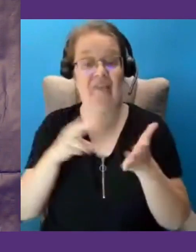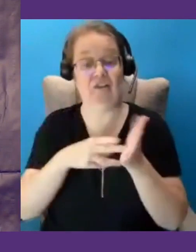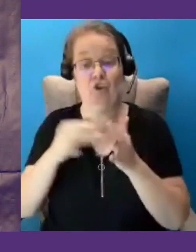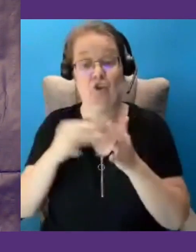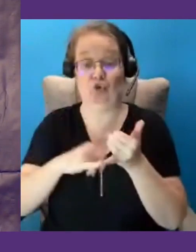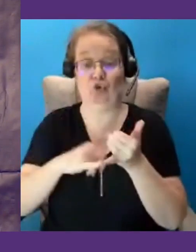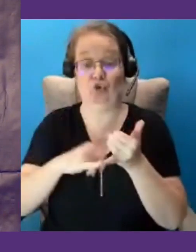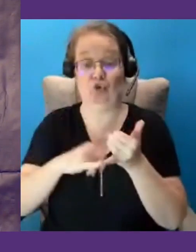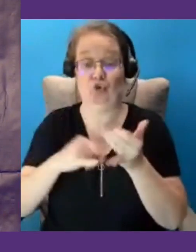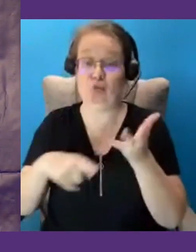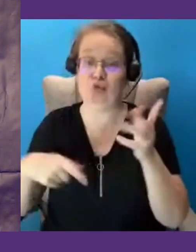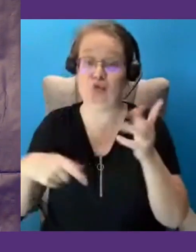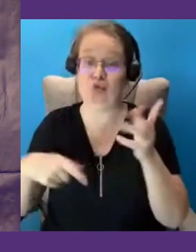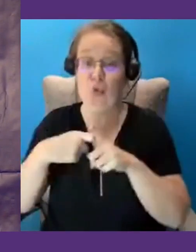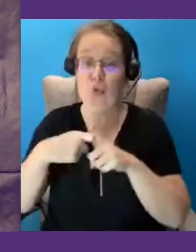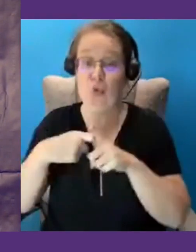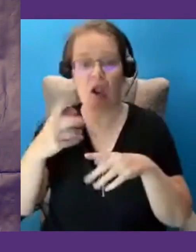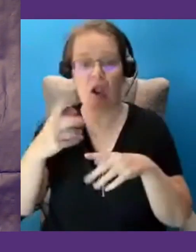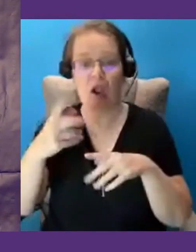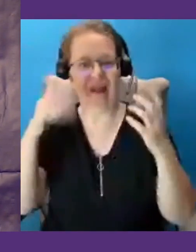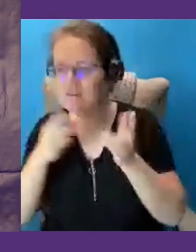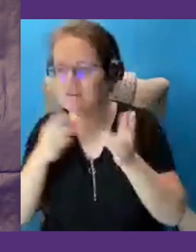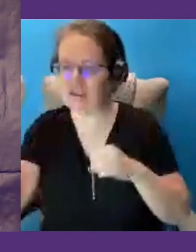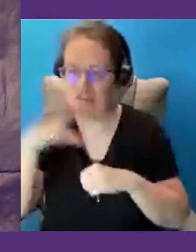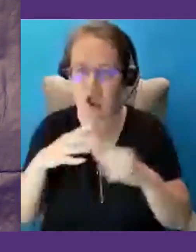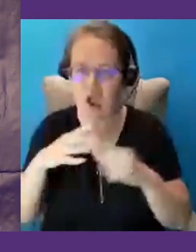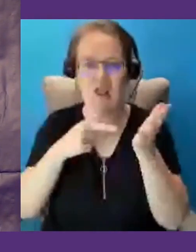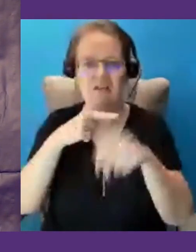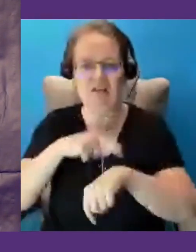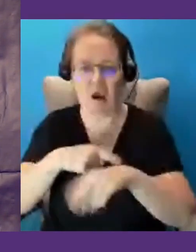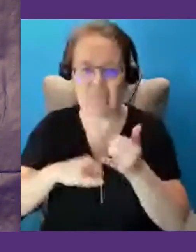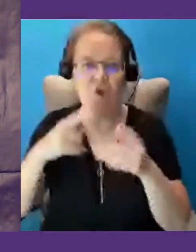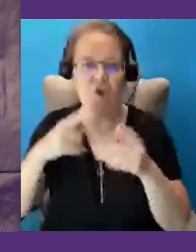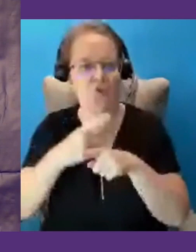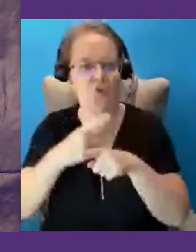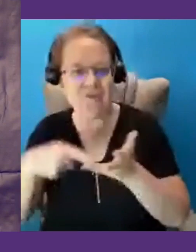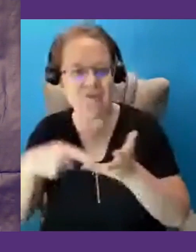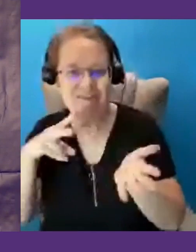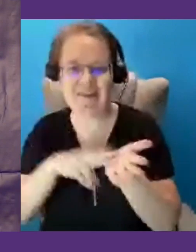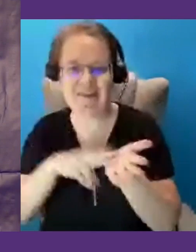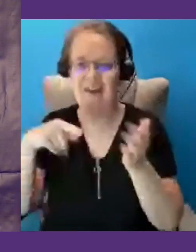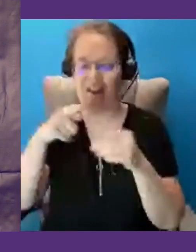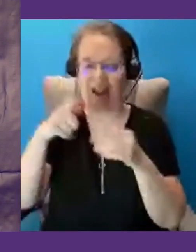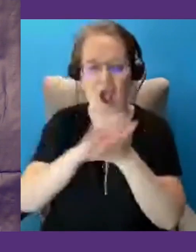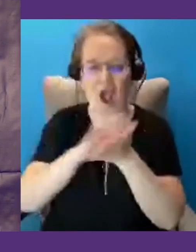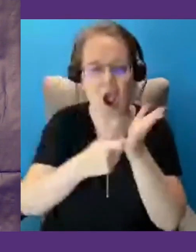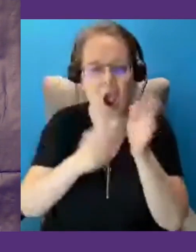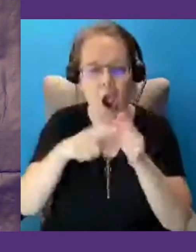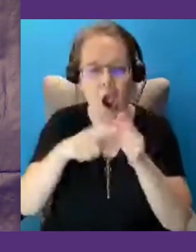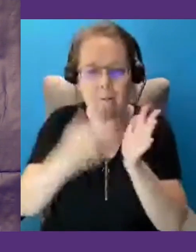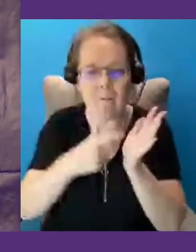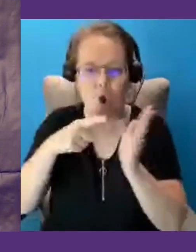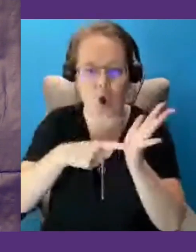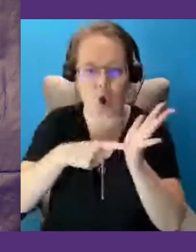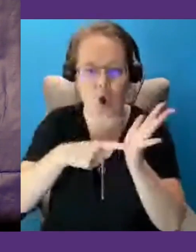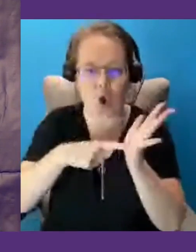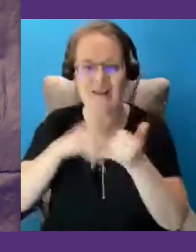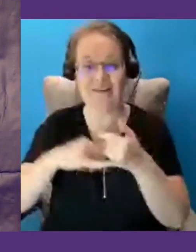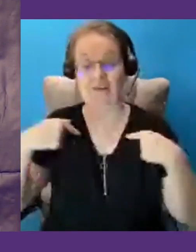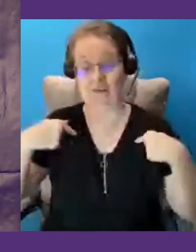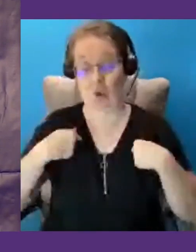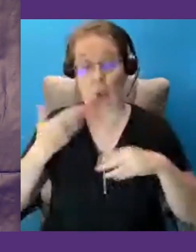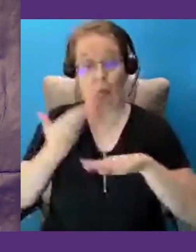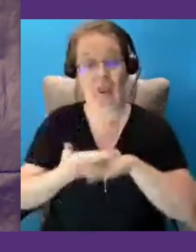Radio, Times Radio, TalkSport, Talk TV, HarperCollins, the book publisher. We are on the 17th floor of